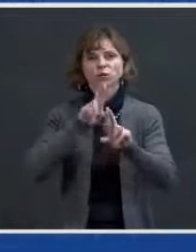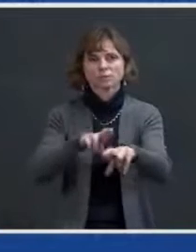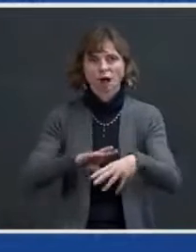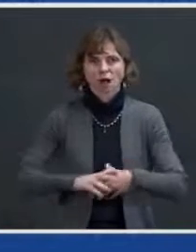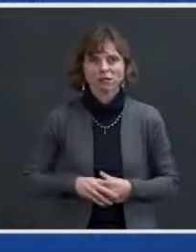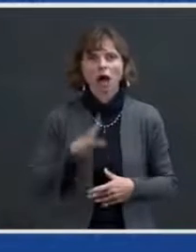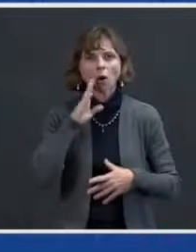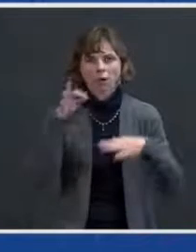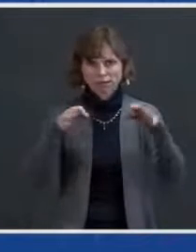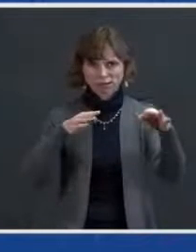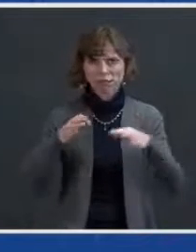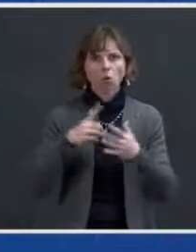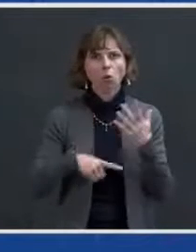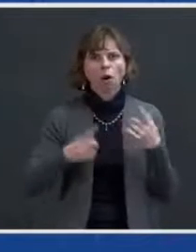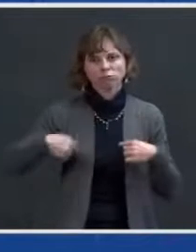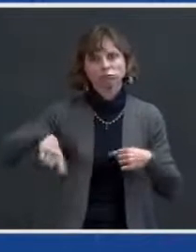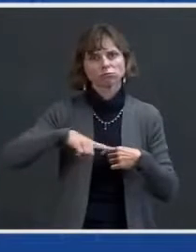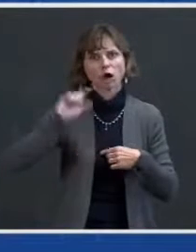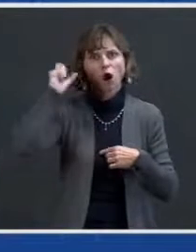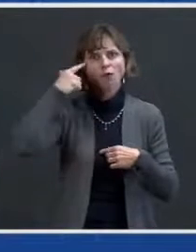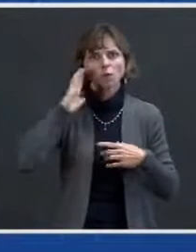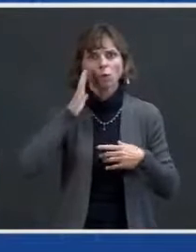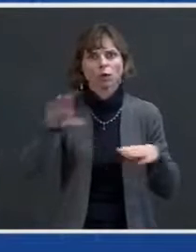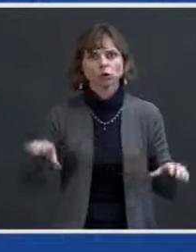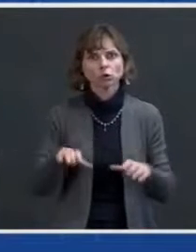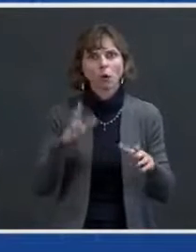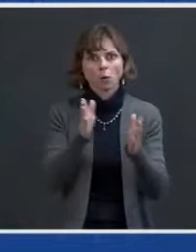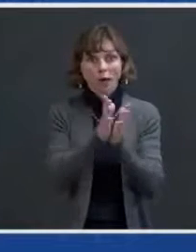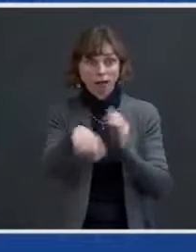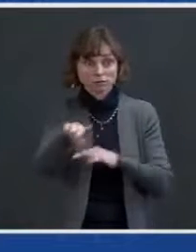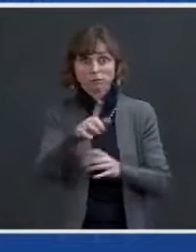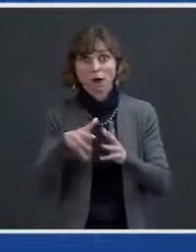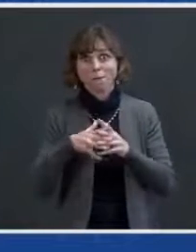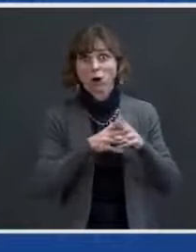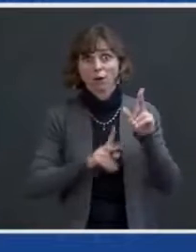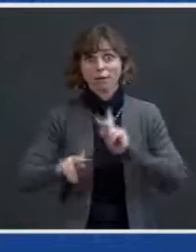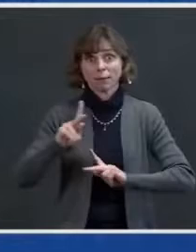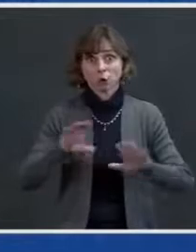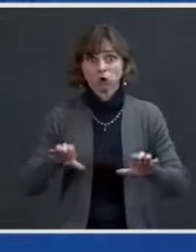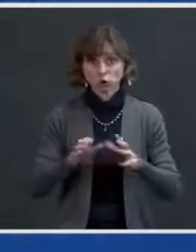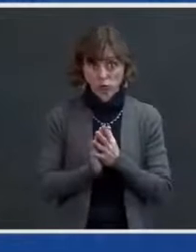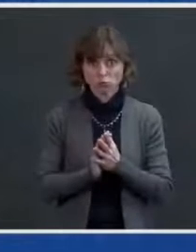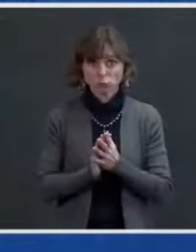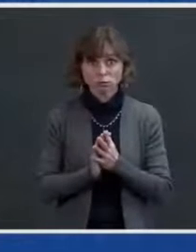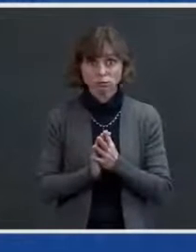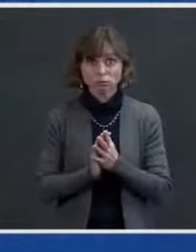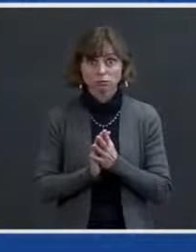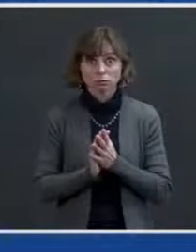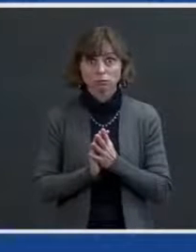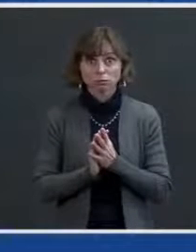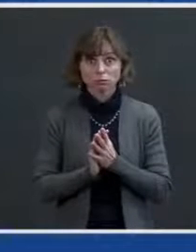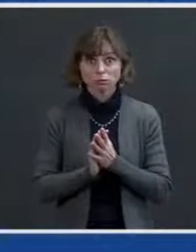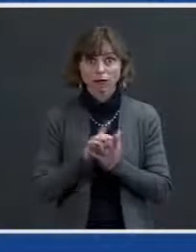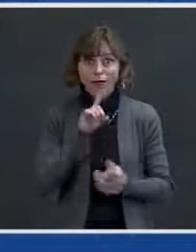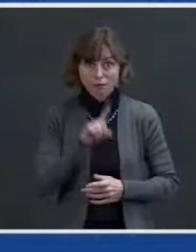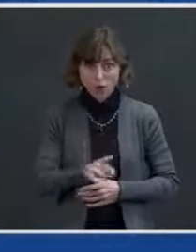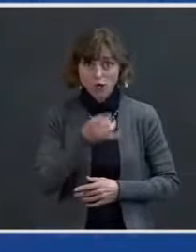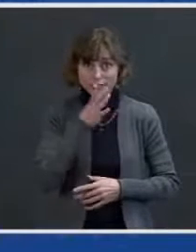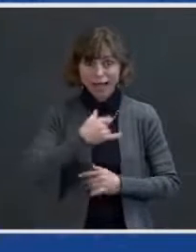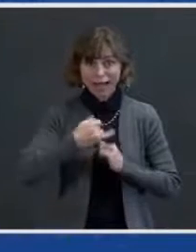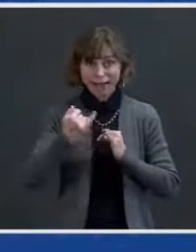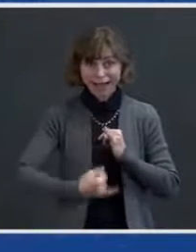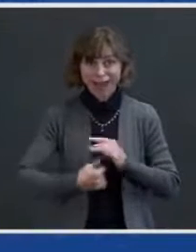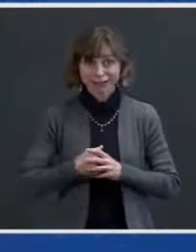will do as a government and what we will ask of the American people. There is light at the end of this dark tunnel of the past